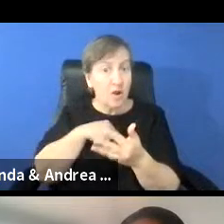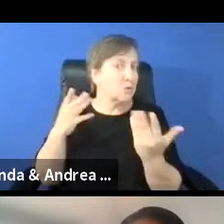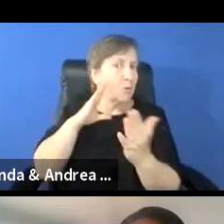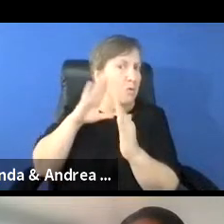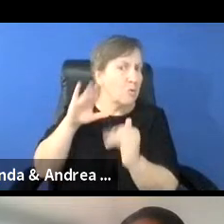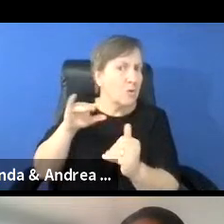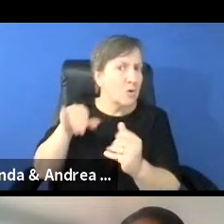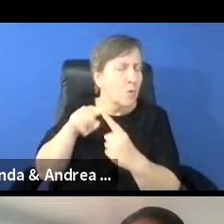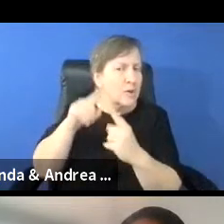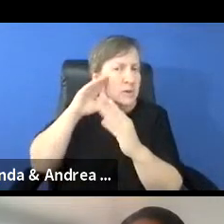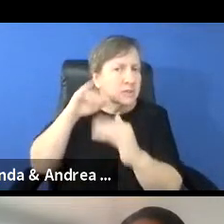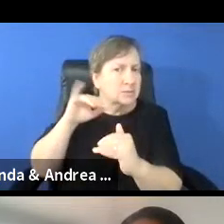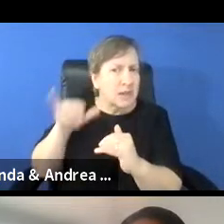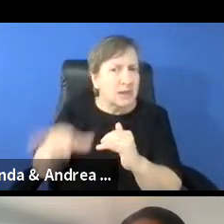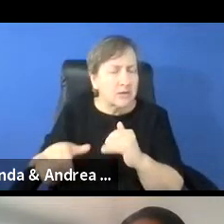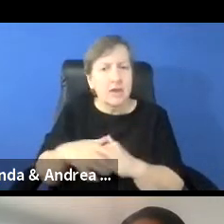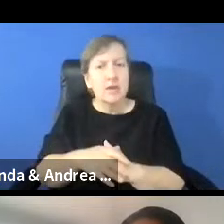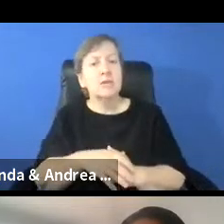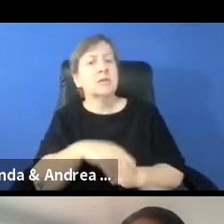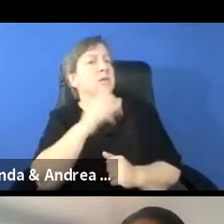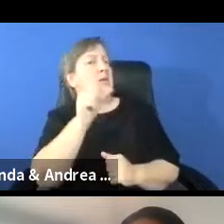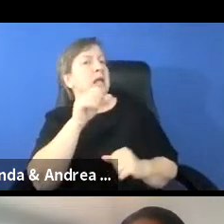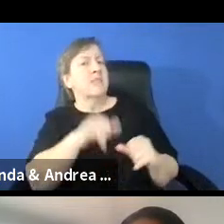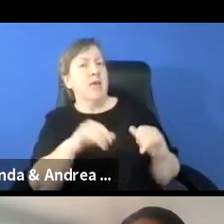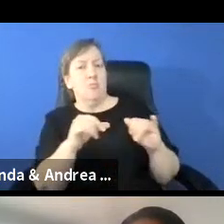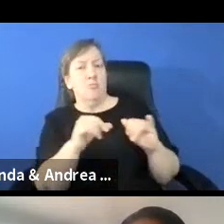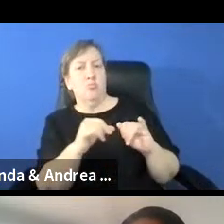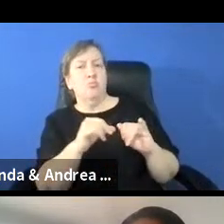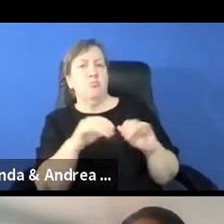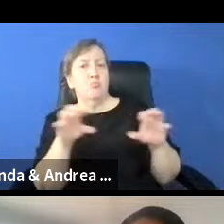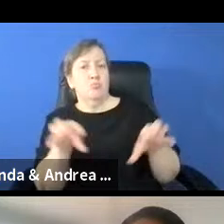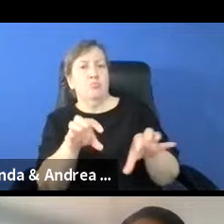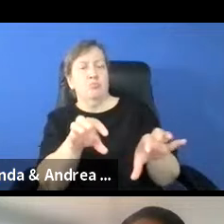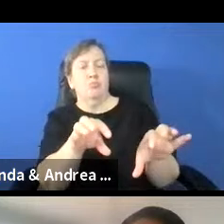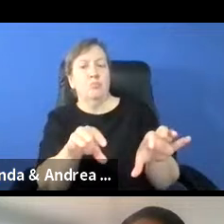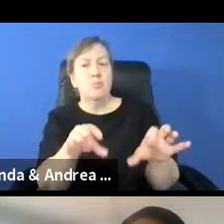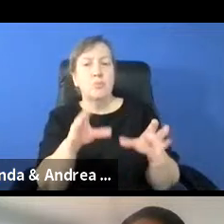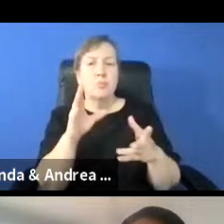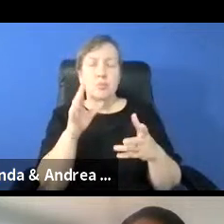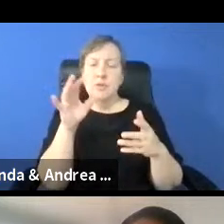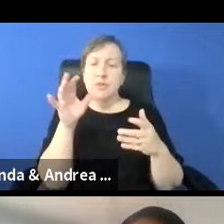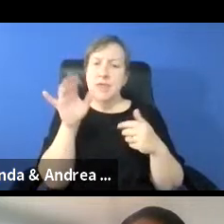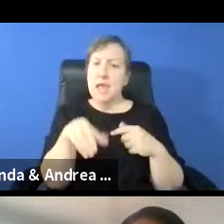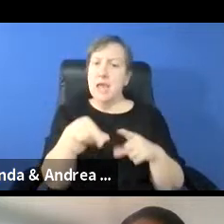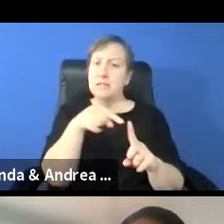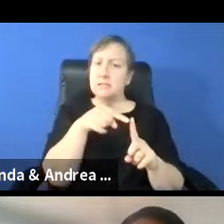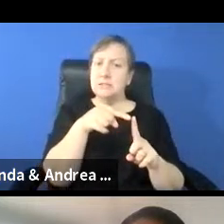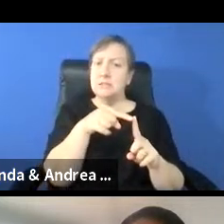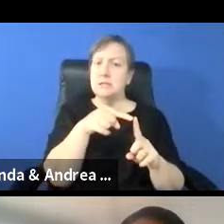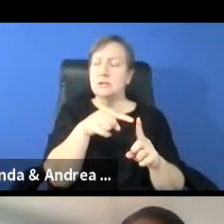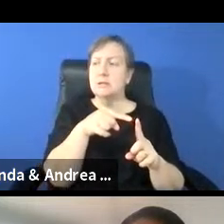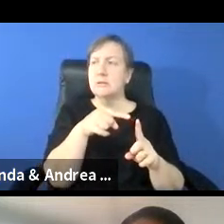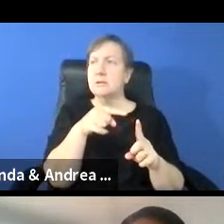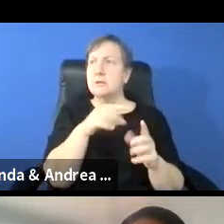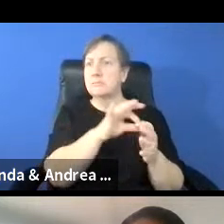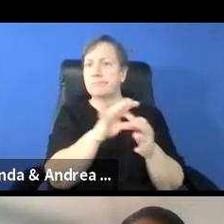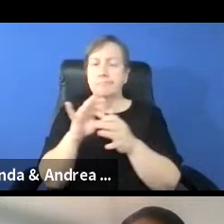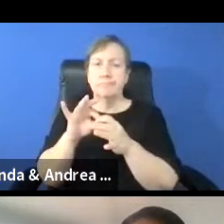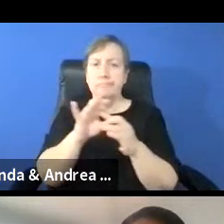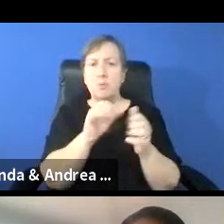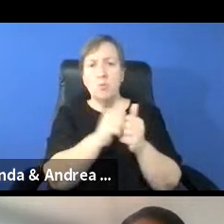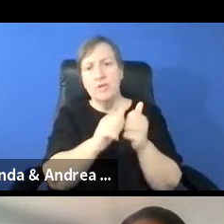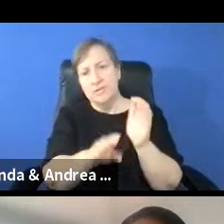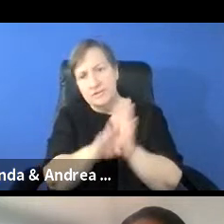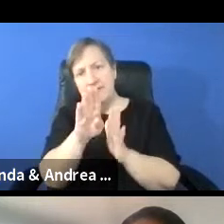that? Yeah, the performance measures are closely tied to developing of